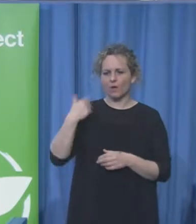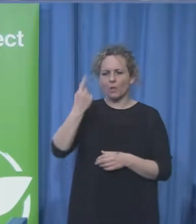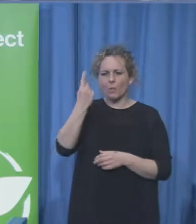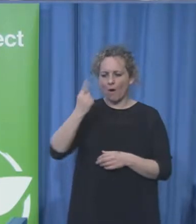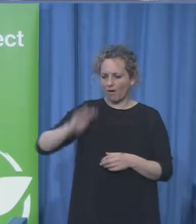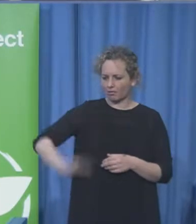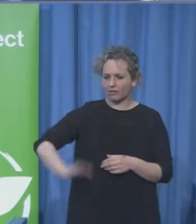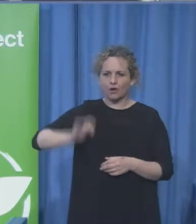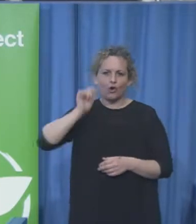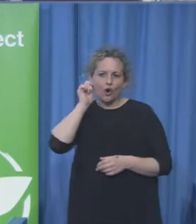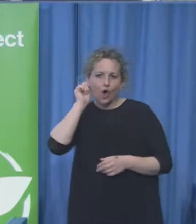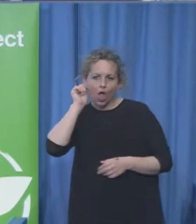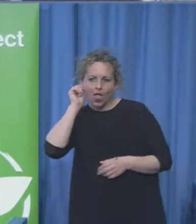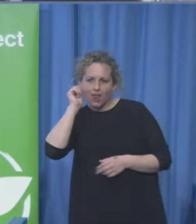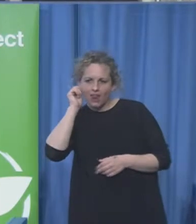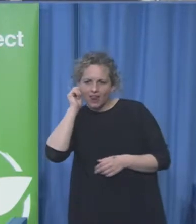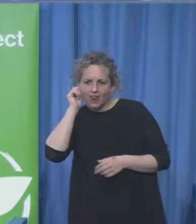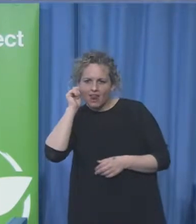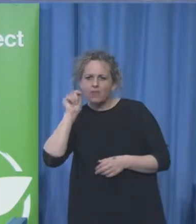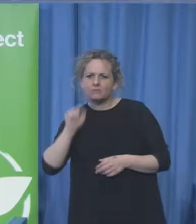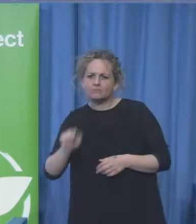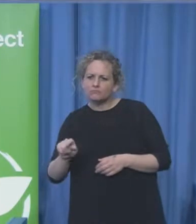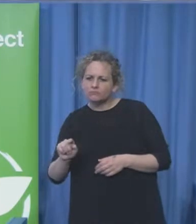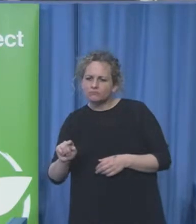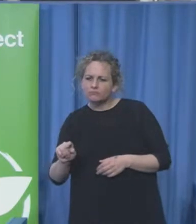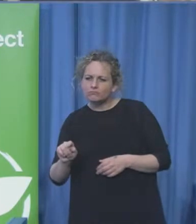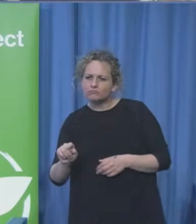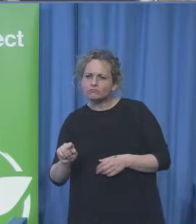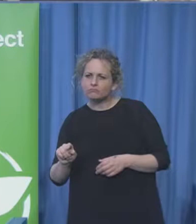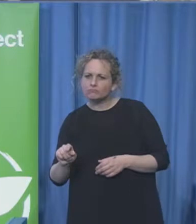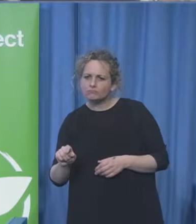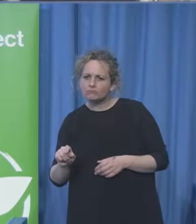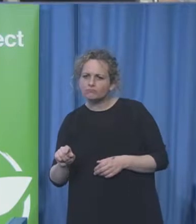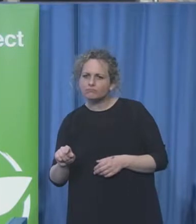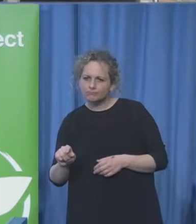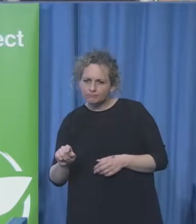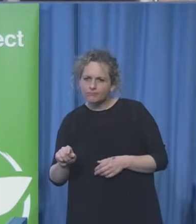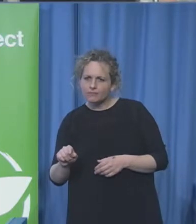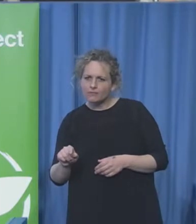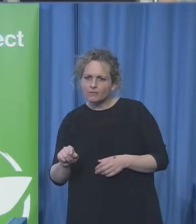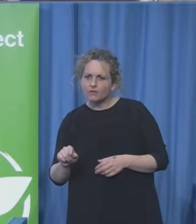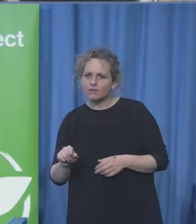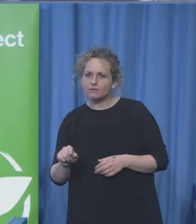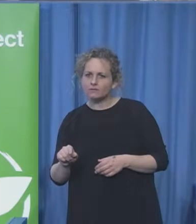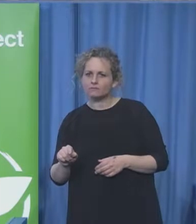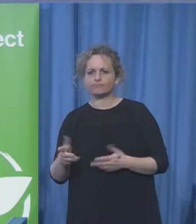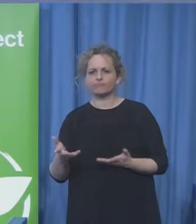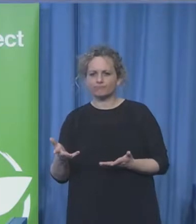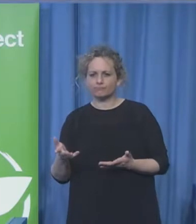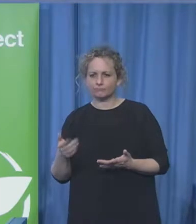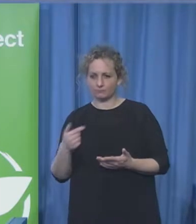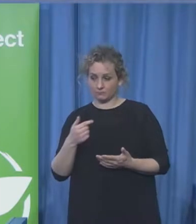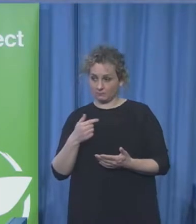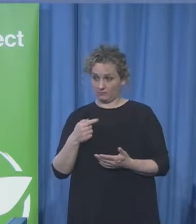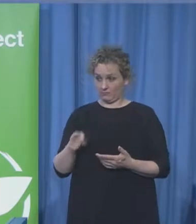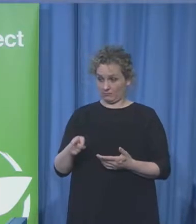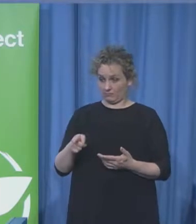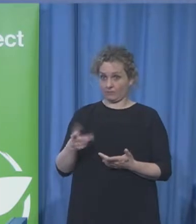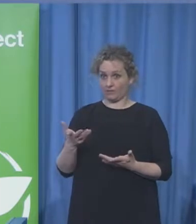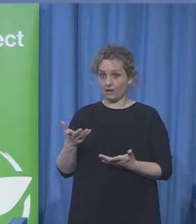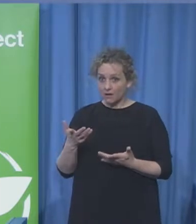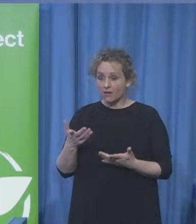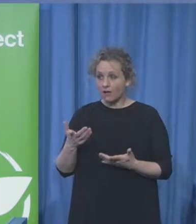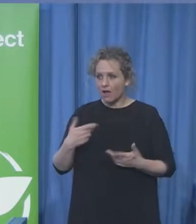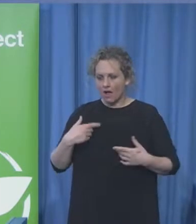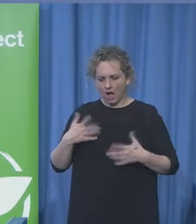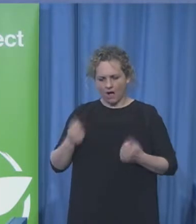society. Years after, we received our first traveler in a wheelchair, and by this time, my husband